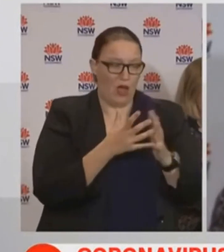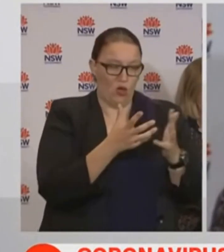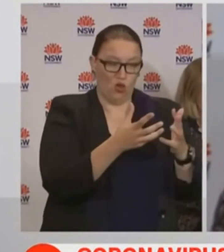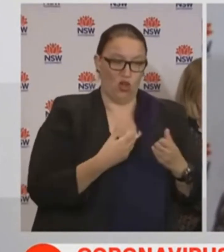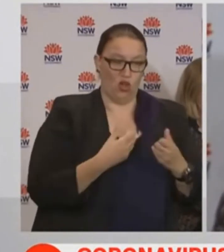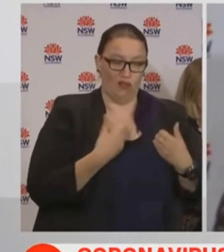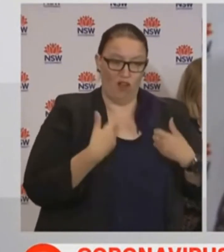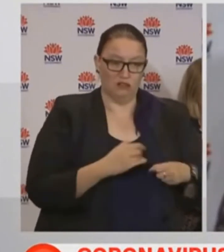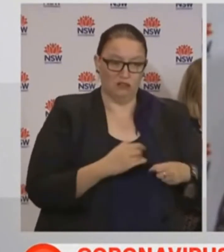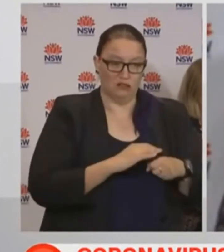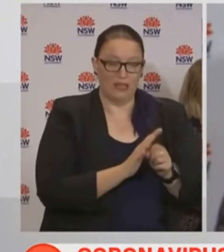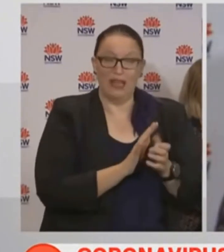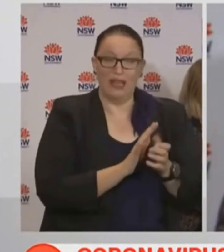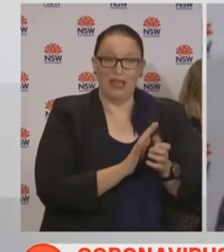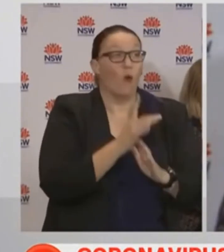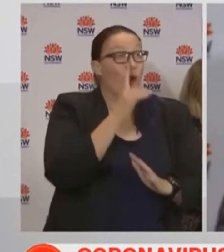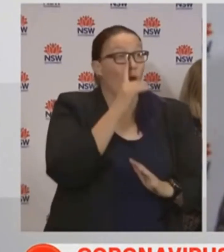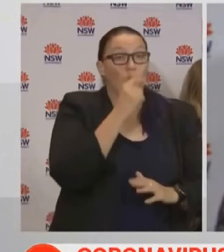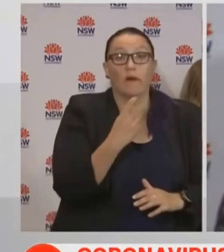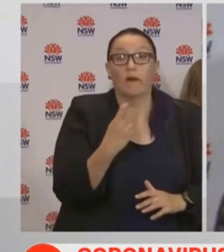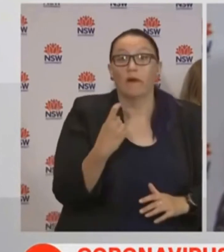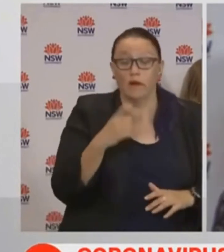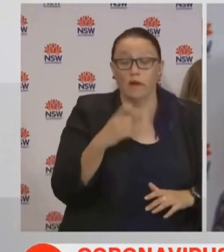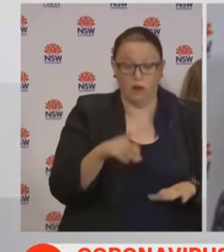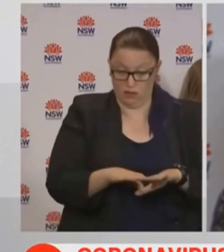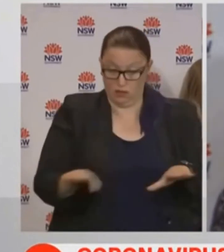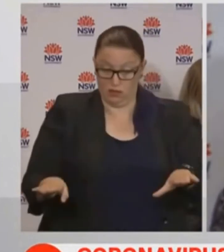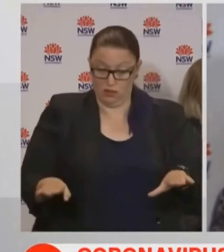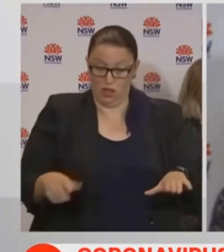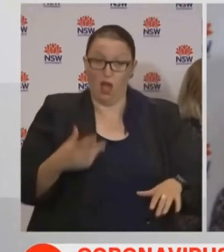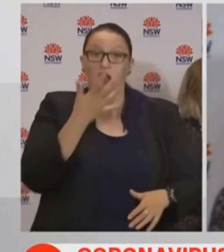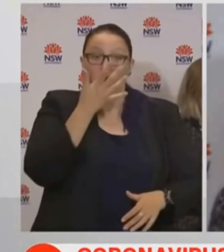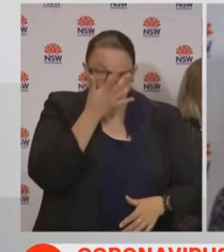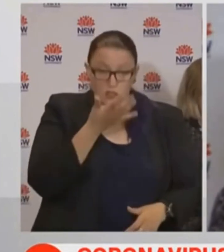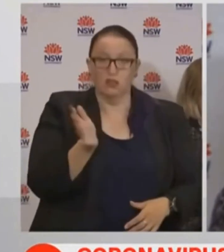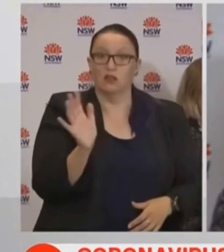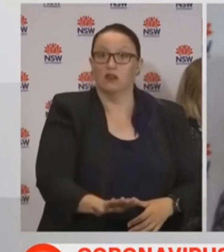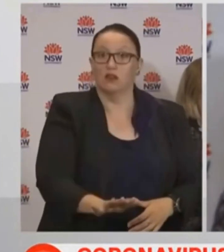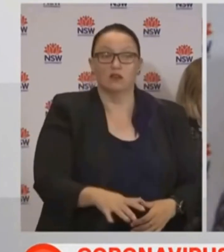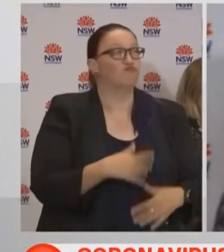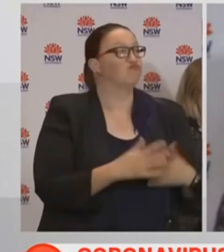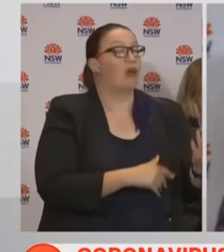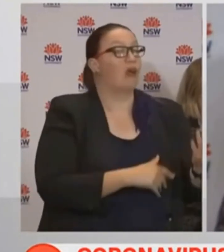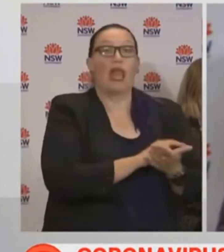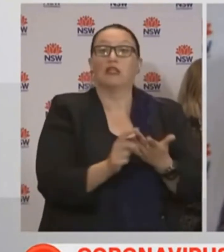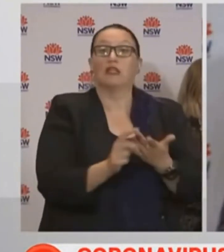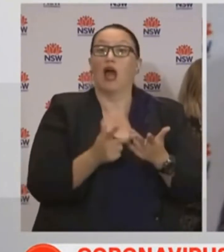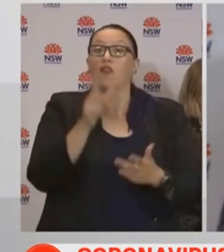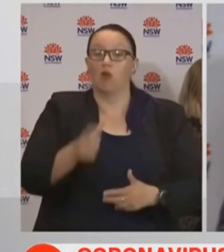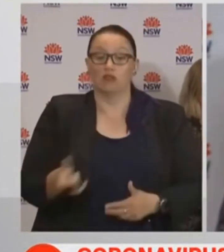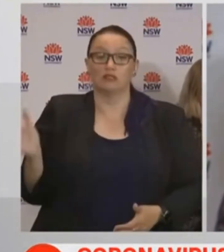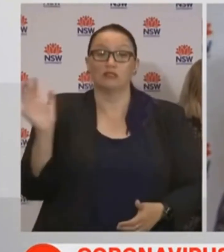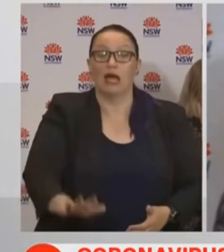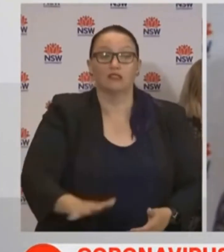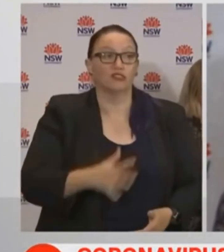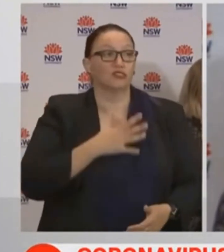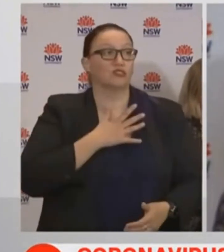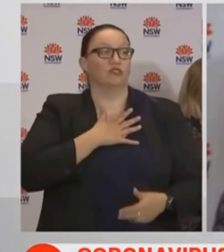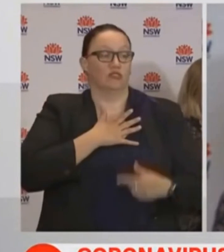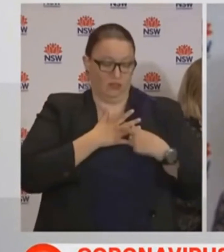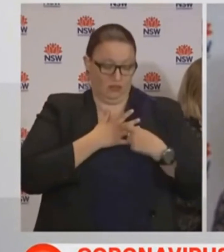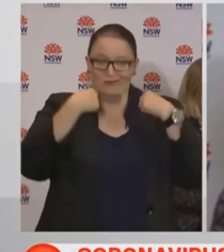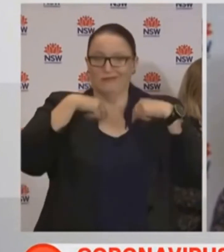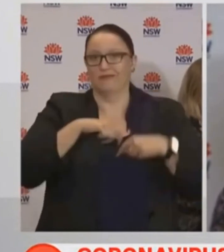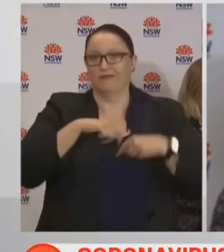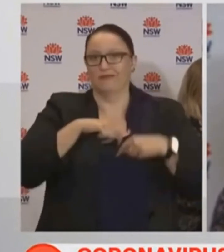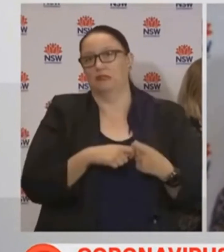extremely contagious. It could be as simple as sharing the same surface with someone who had the virus, touching something someone else had touched, as simple as